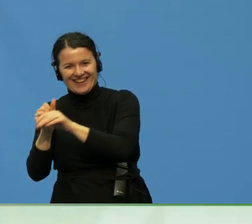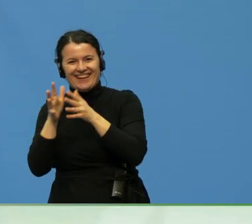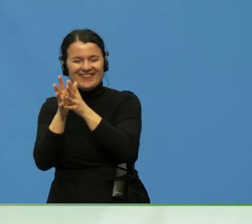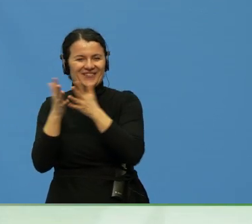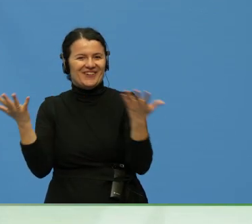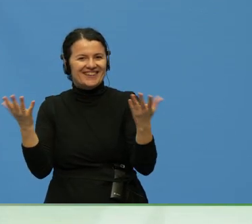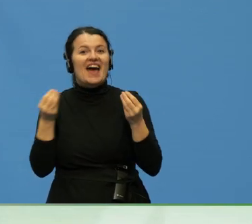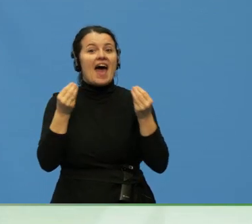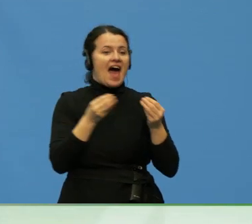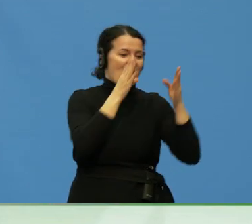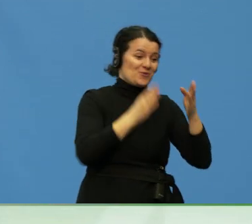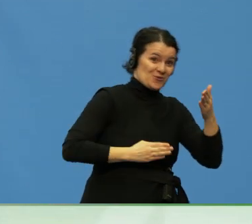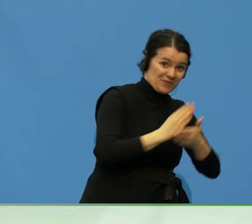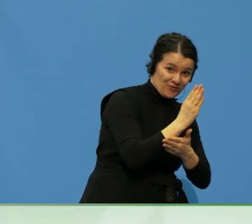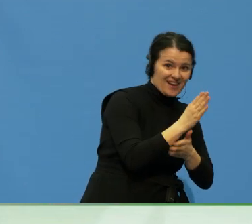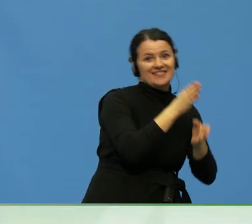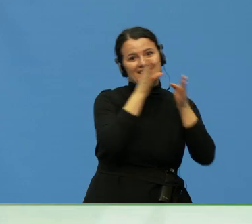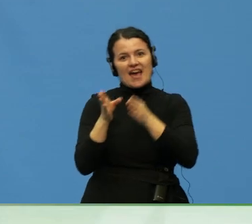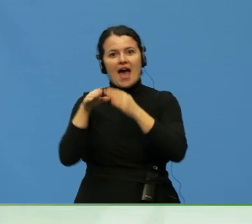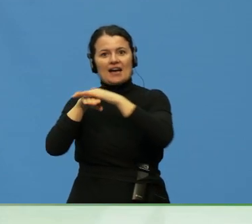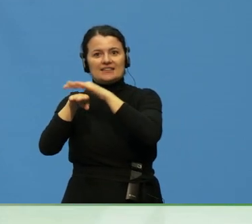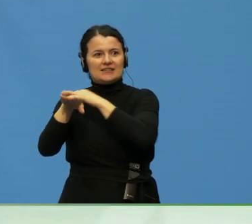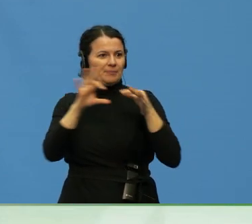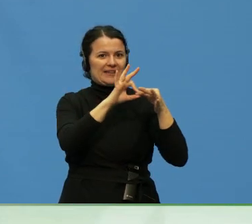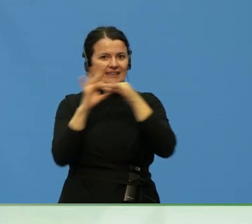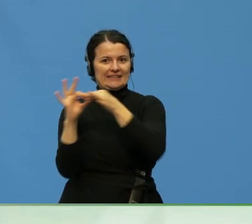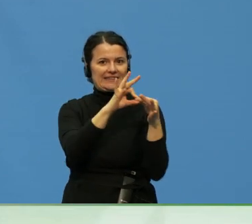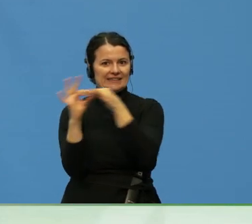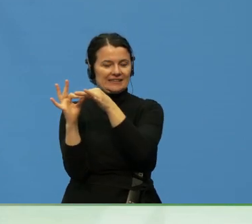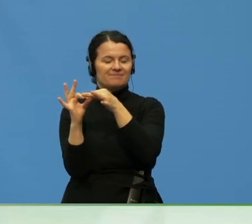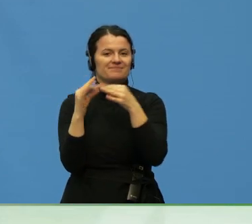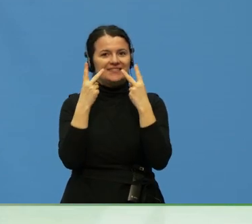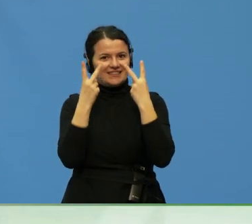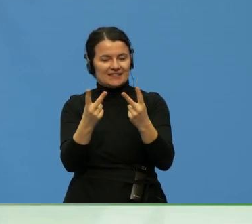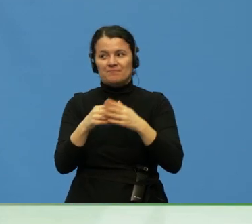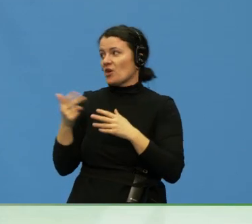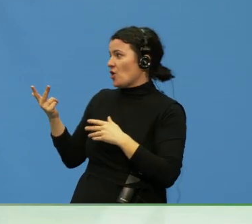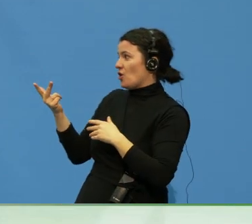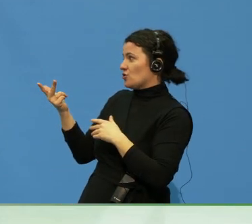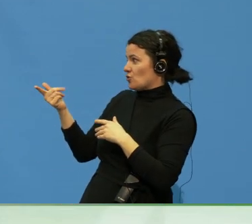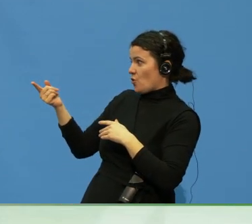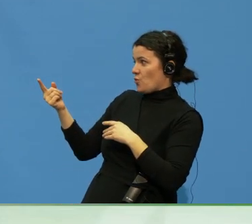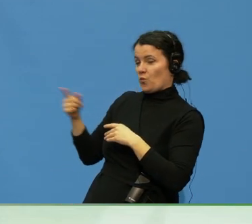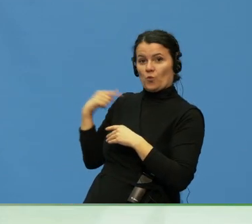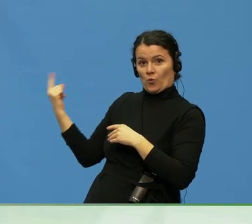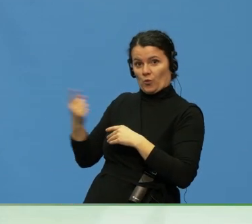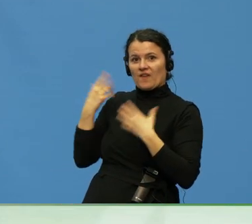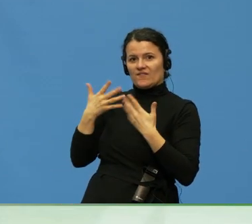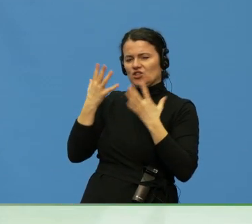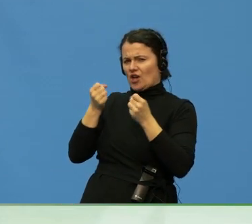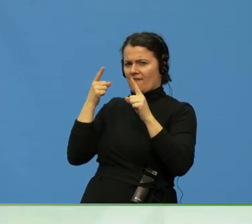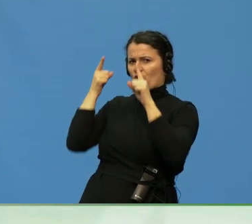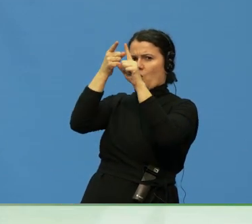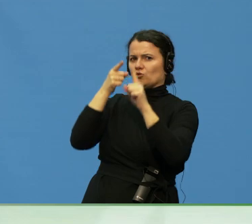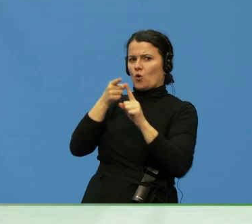field between human rights and accessibility. We have 3 goals defined together jointly in a pre-discussion for this